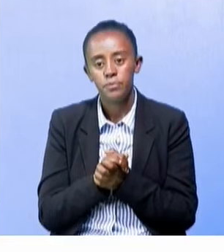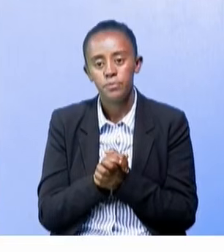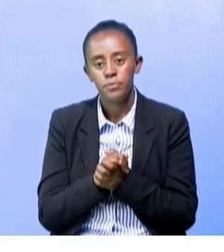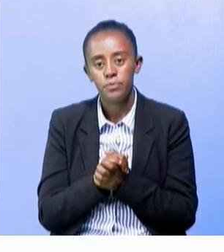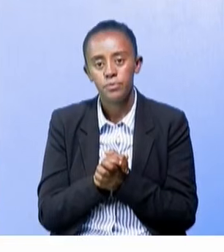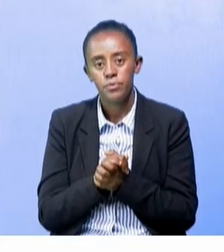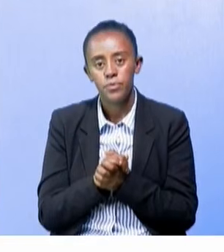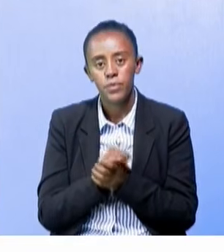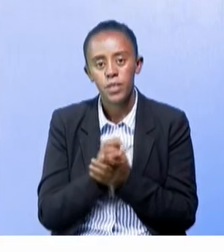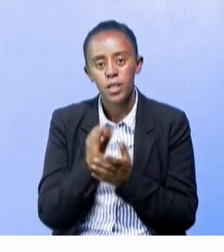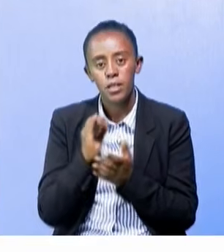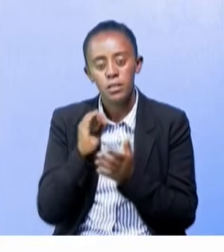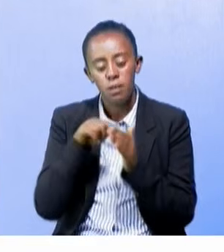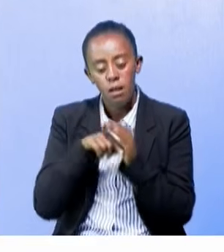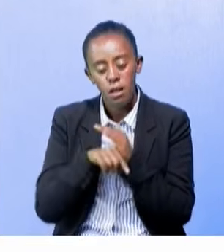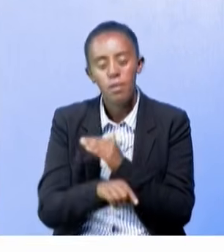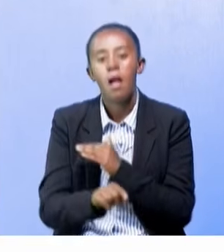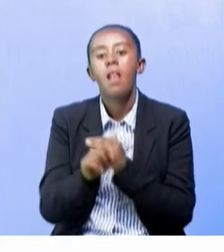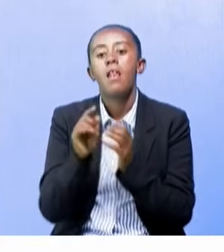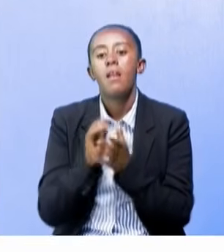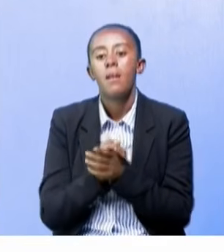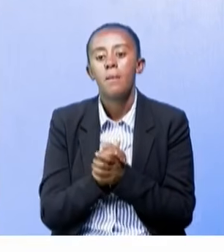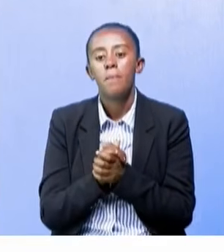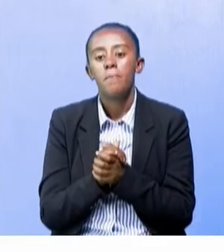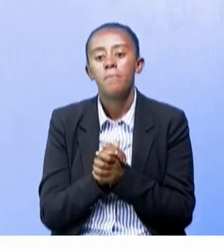in detail.